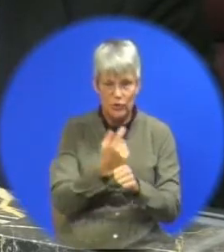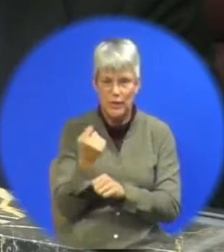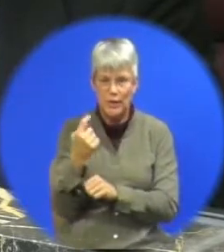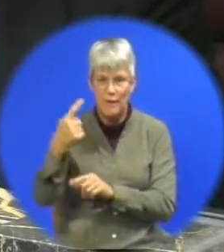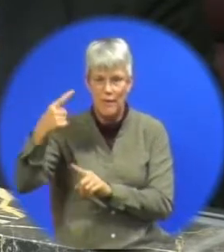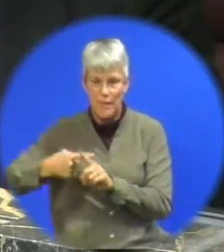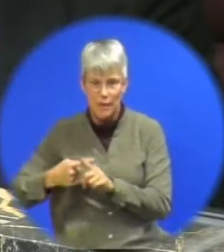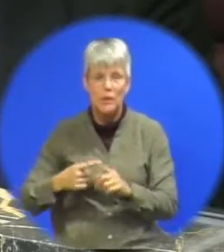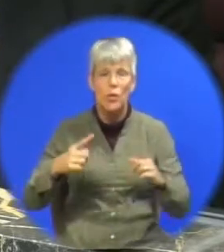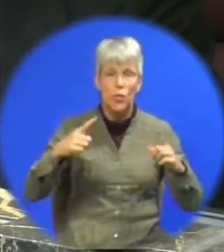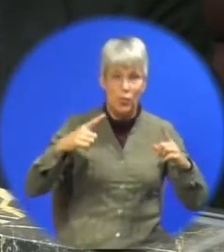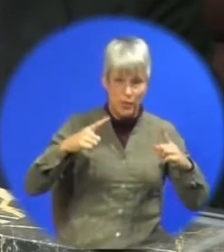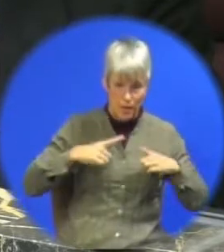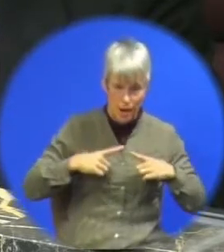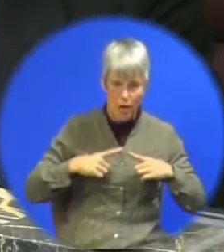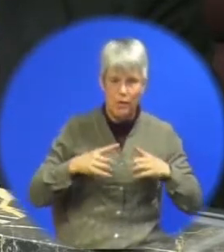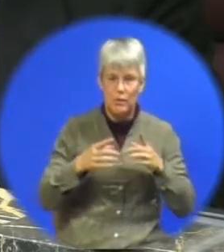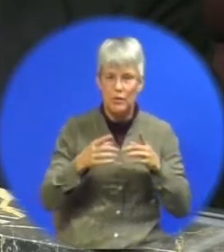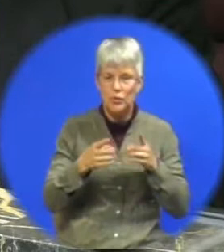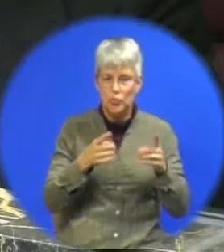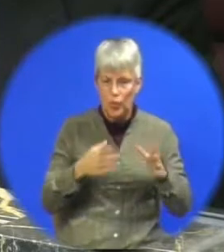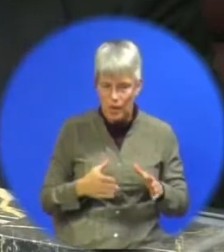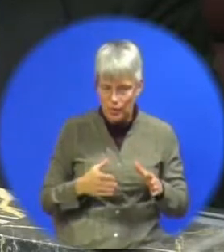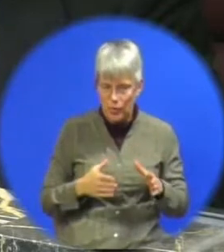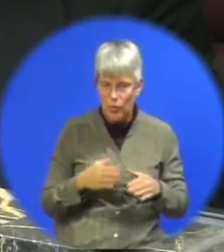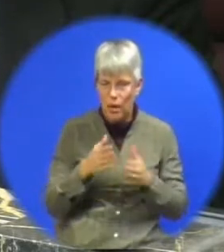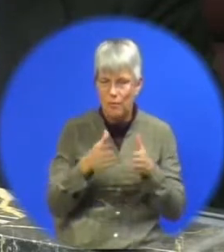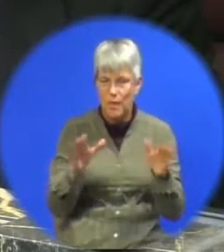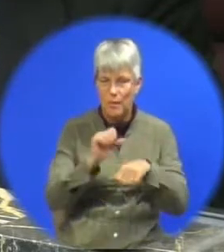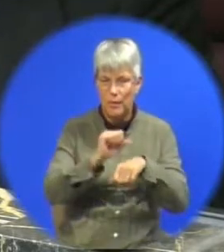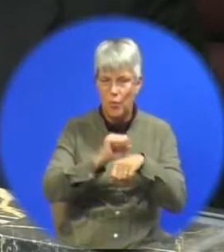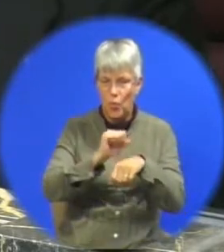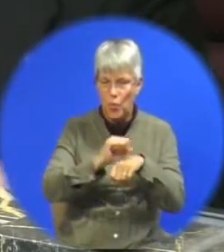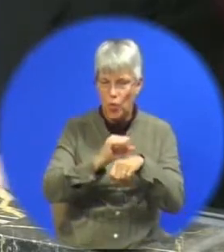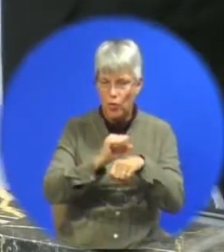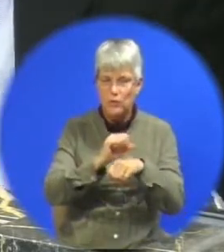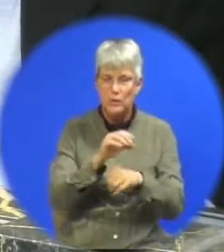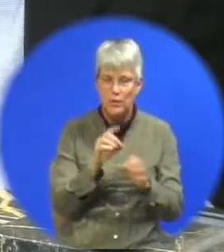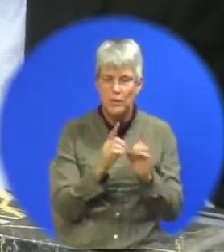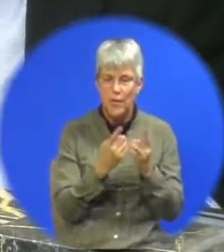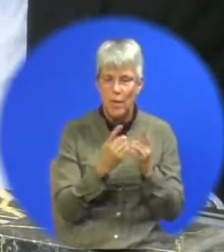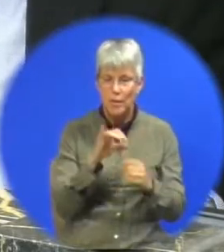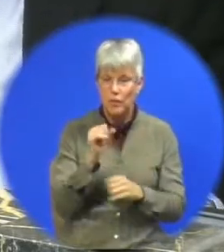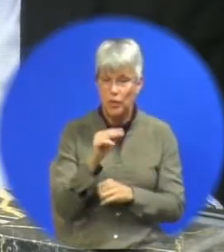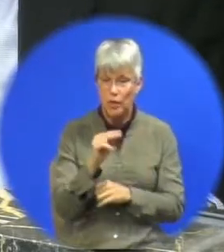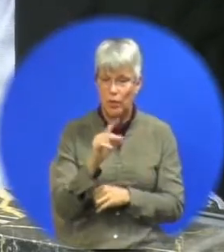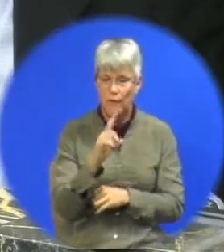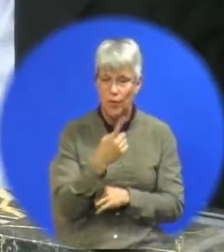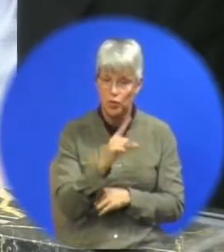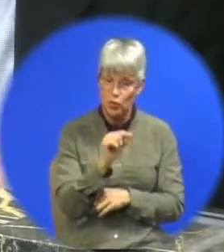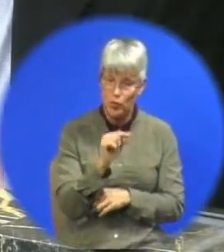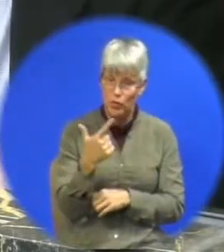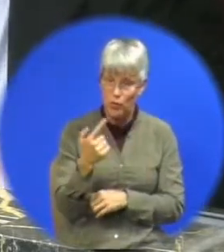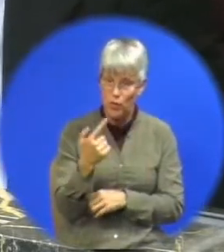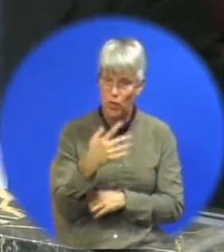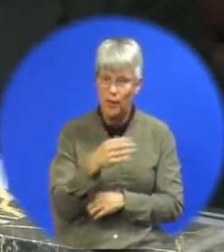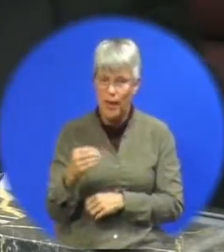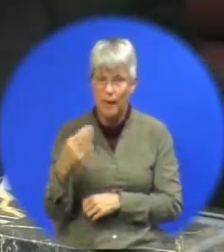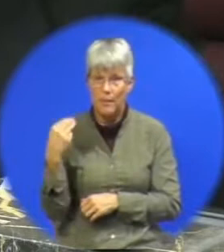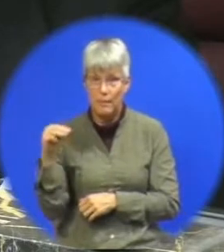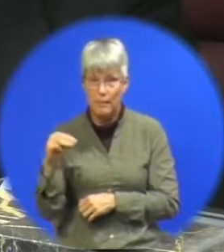city of Morganton as Director of Public Works Department on January 1st, 2021, and whereas the Morganton City